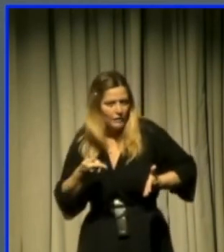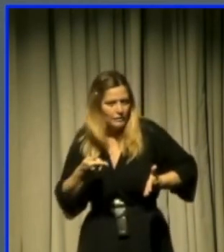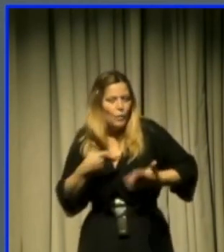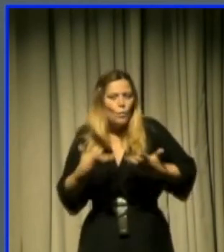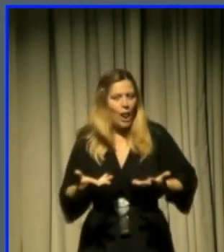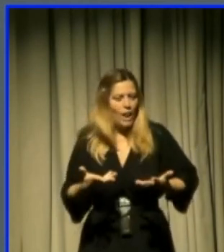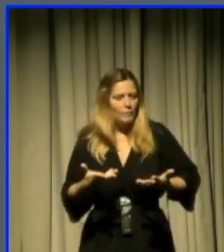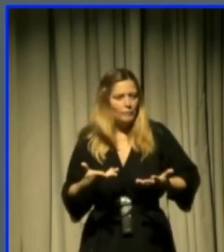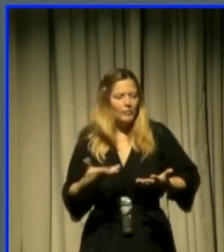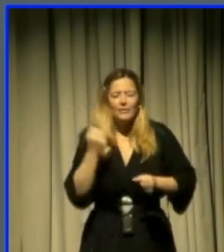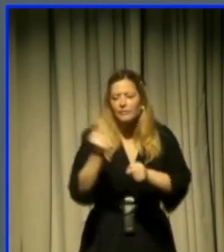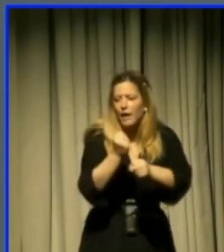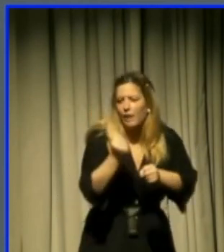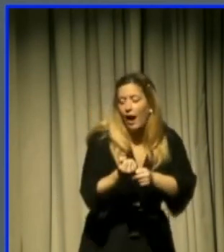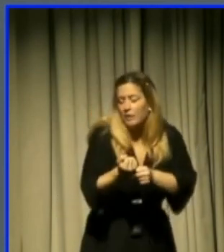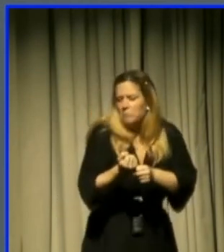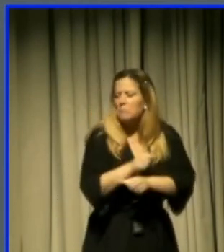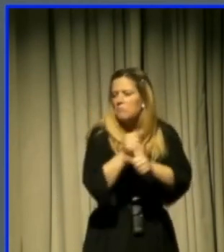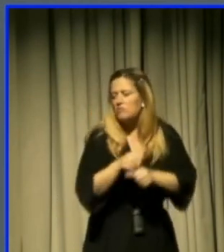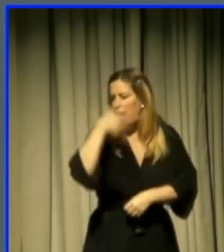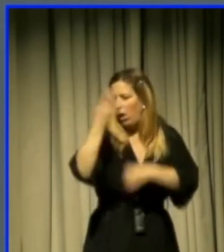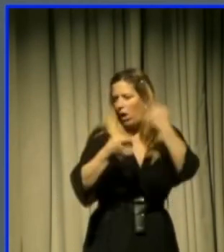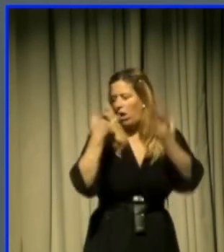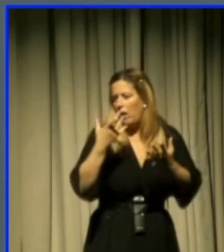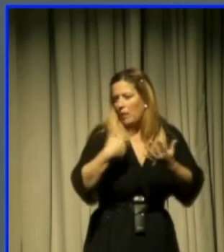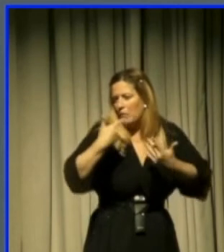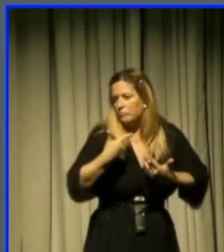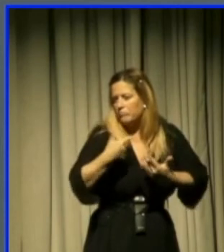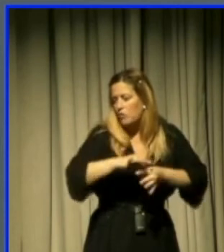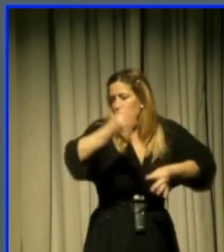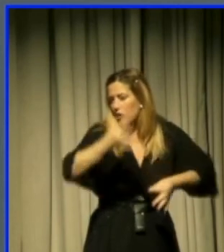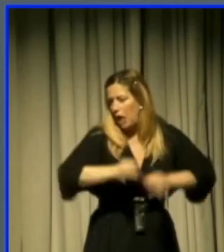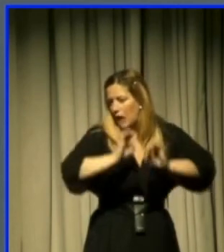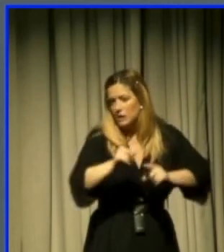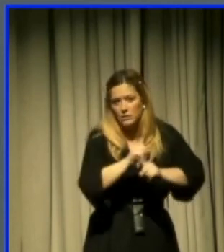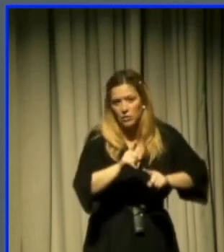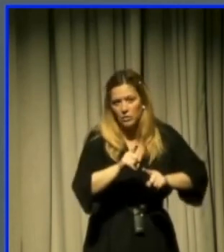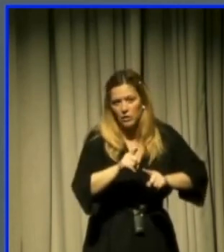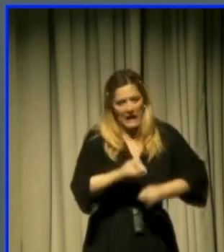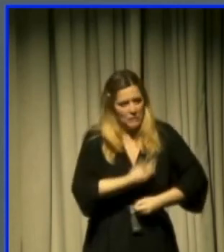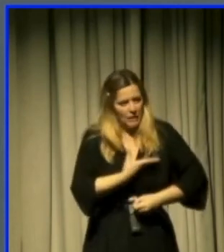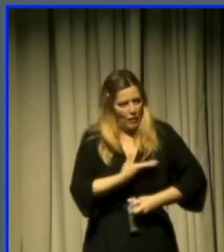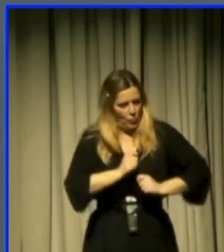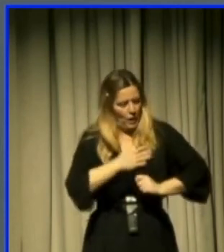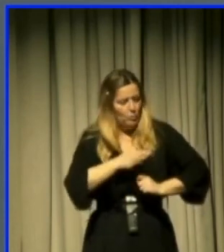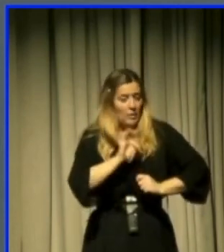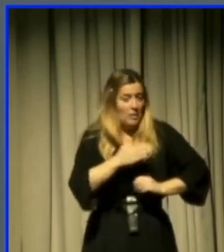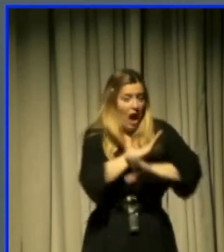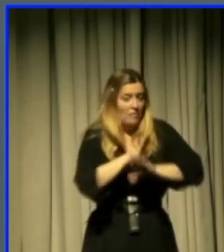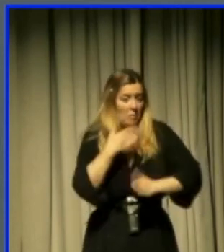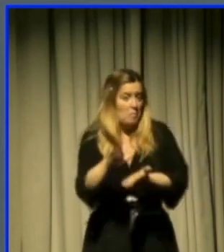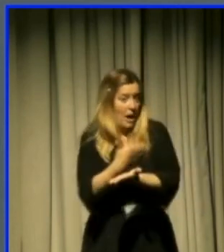from an inspirational point of view, but then might be extremely useless when you have to apply it into a real business. And given that we have